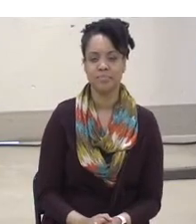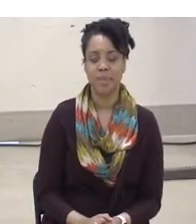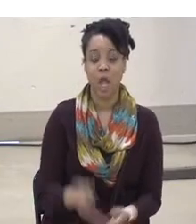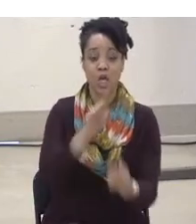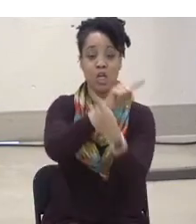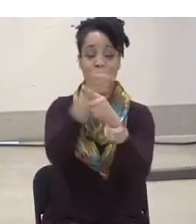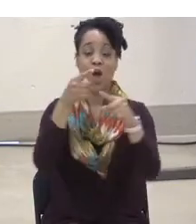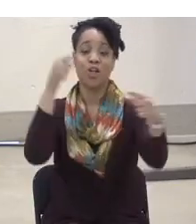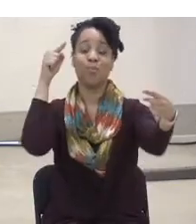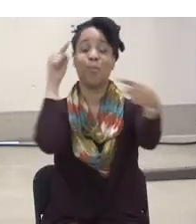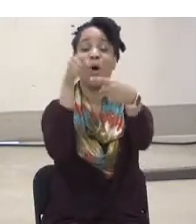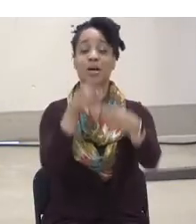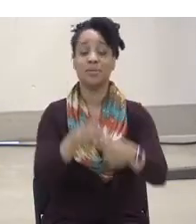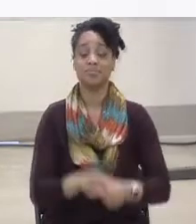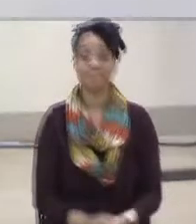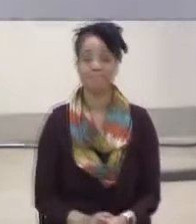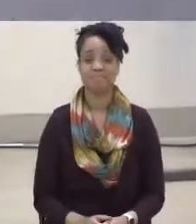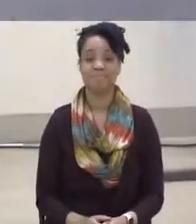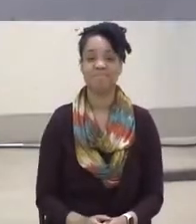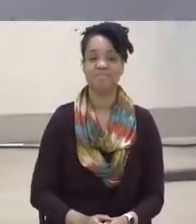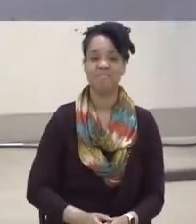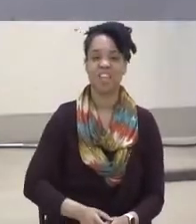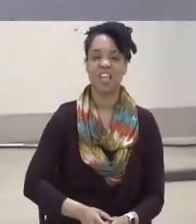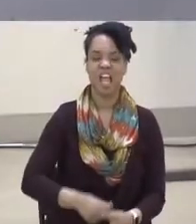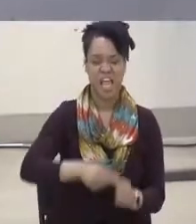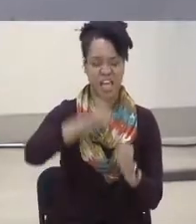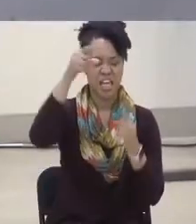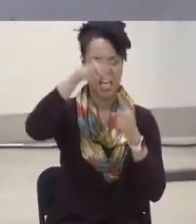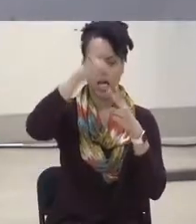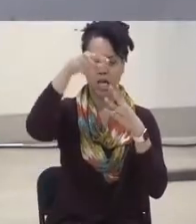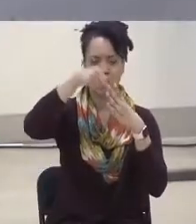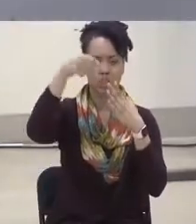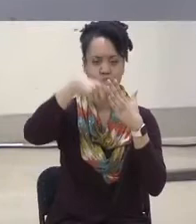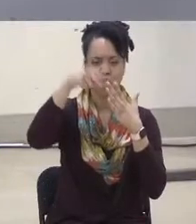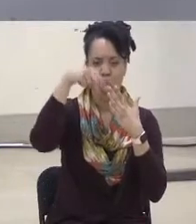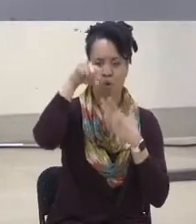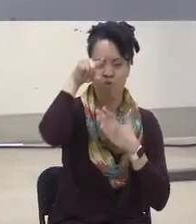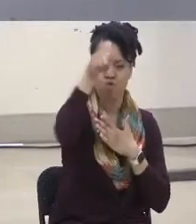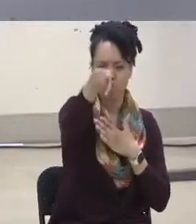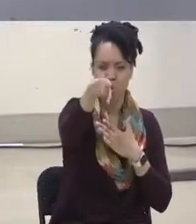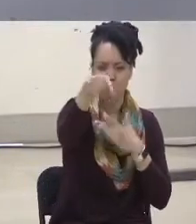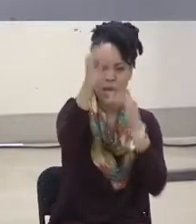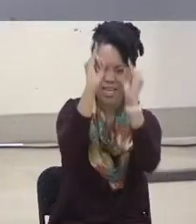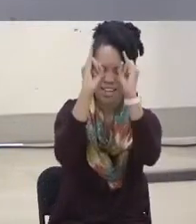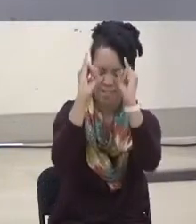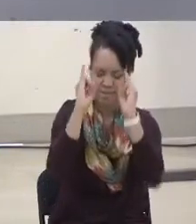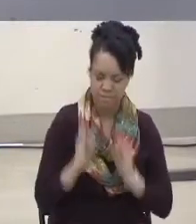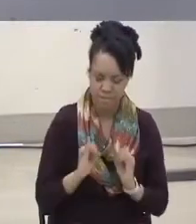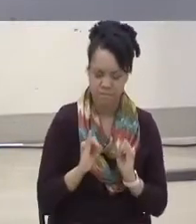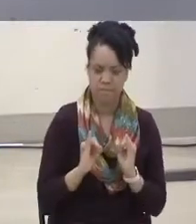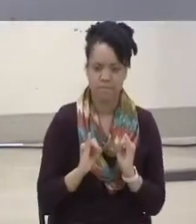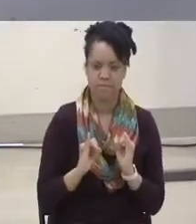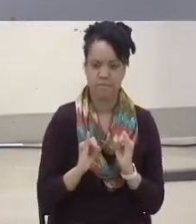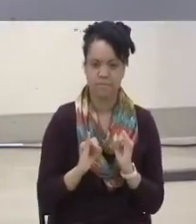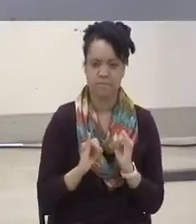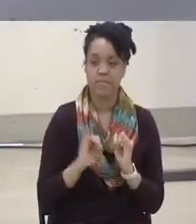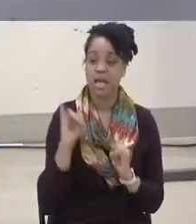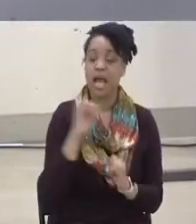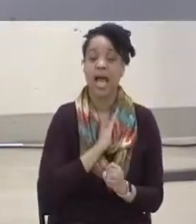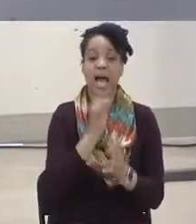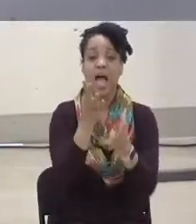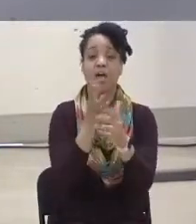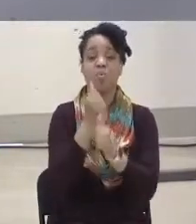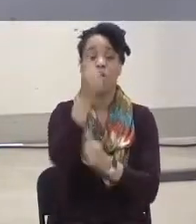point. tu oración. Each of you individually, Todos ustedes individualmente, I want God